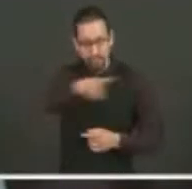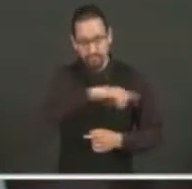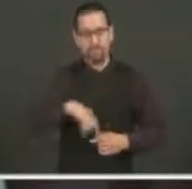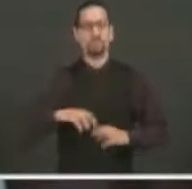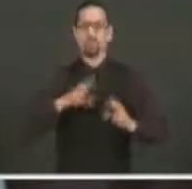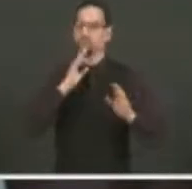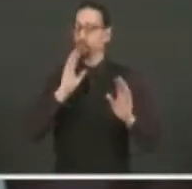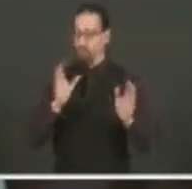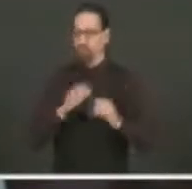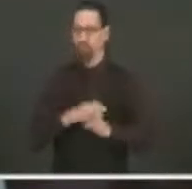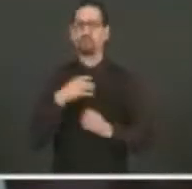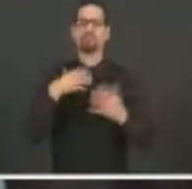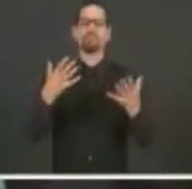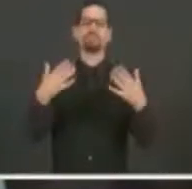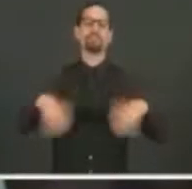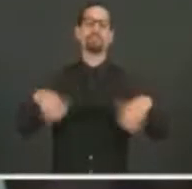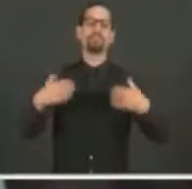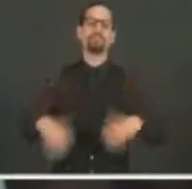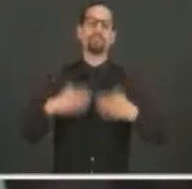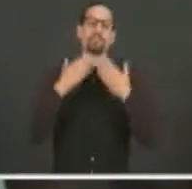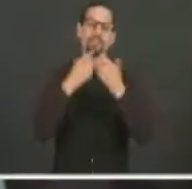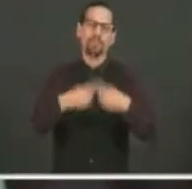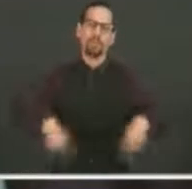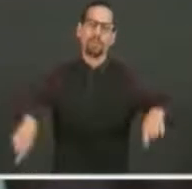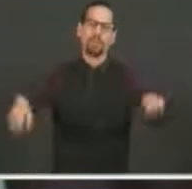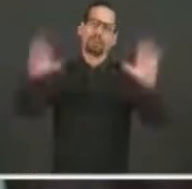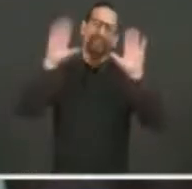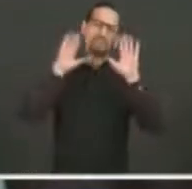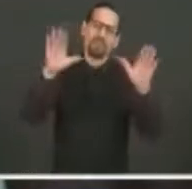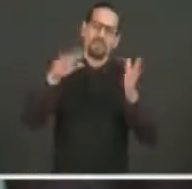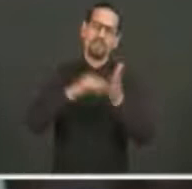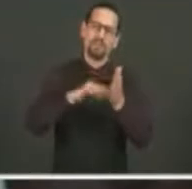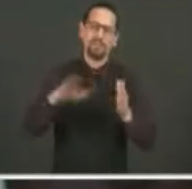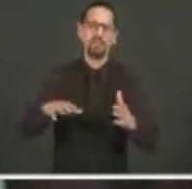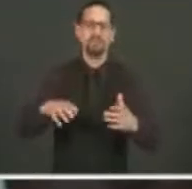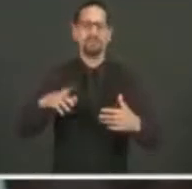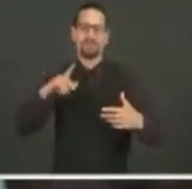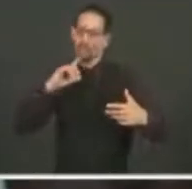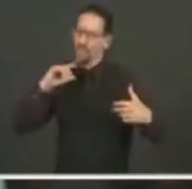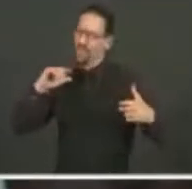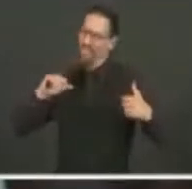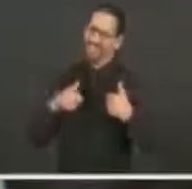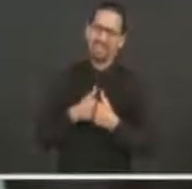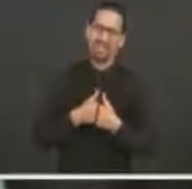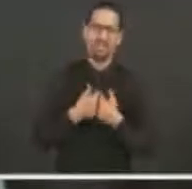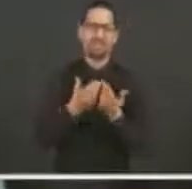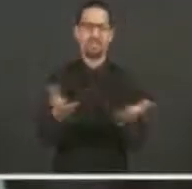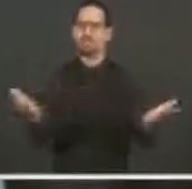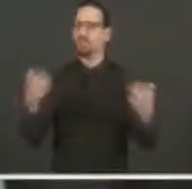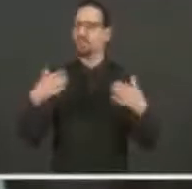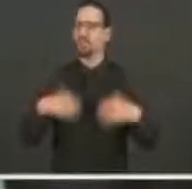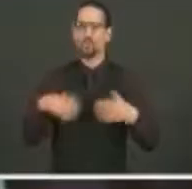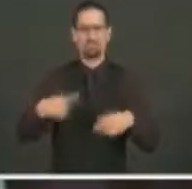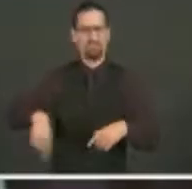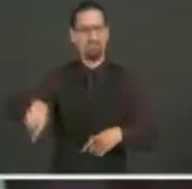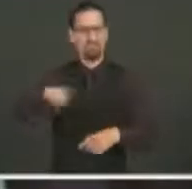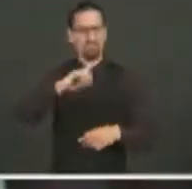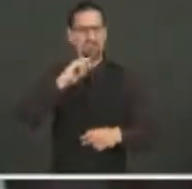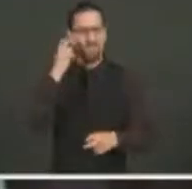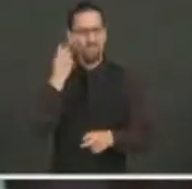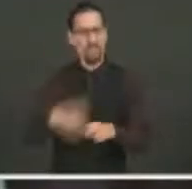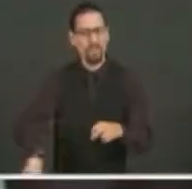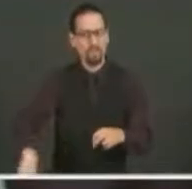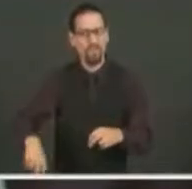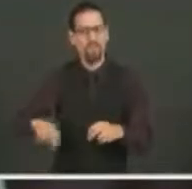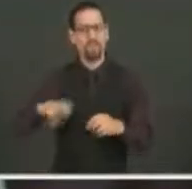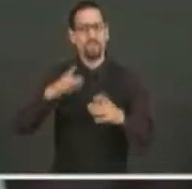sparkled throughout this. I mean, you have risen to the challenge at every step, and it's been tough, not seeing your friends, no